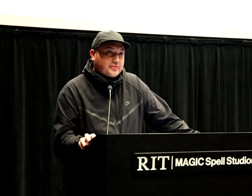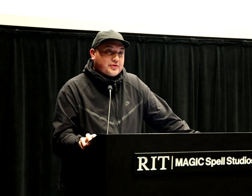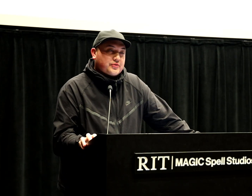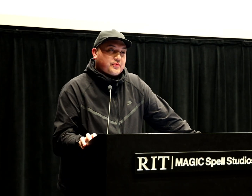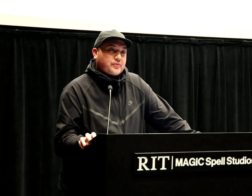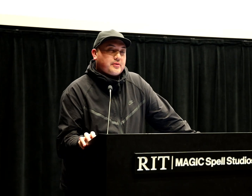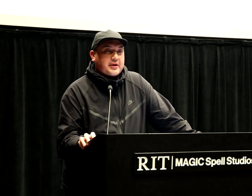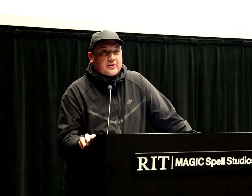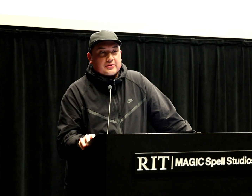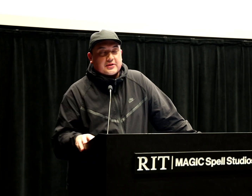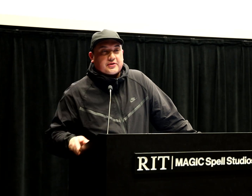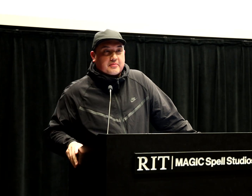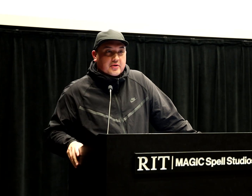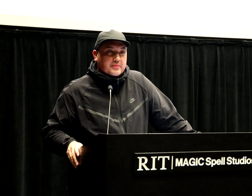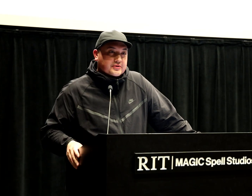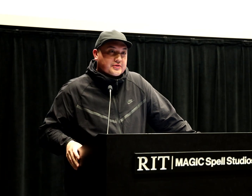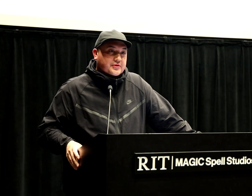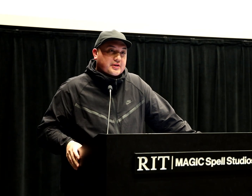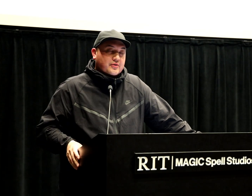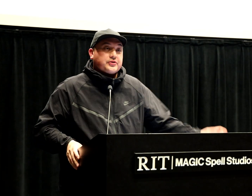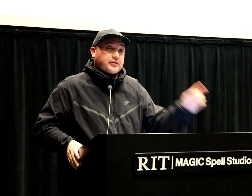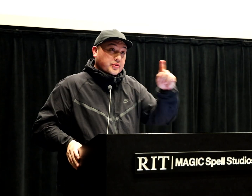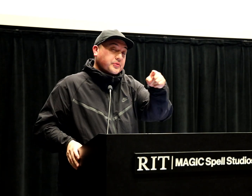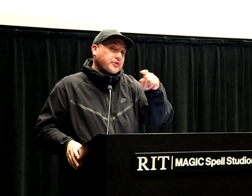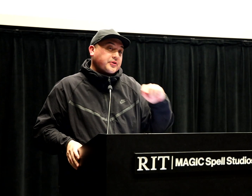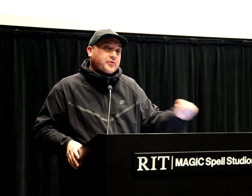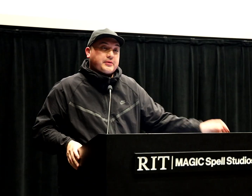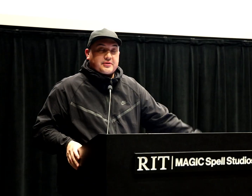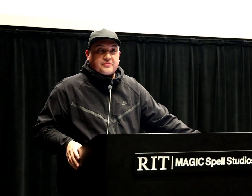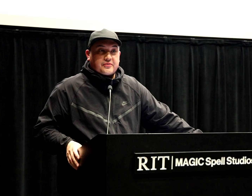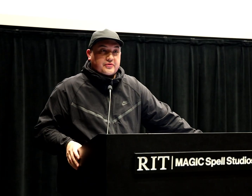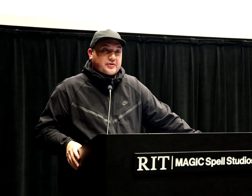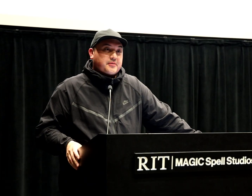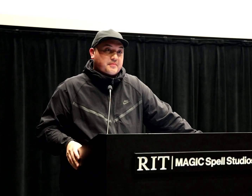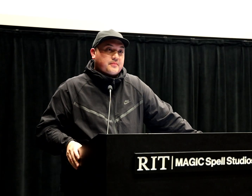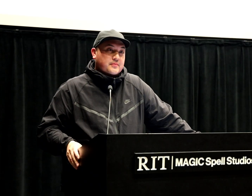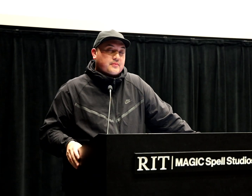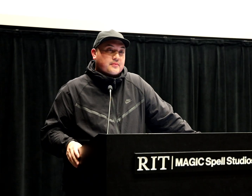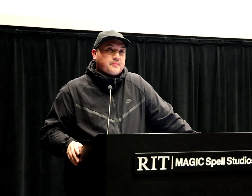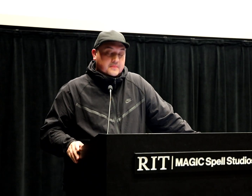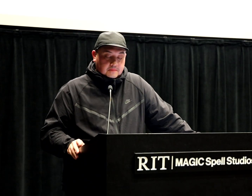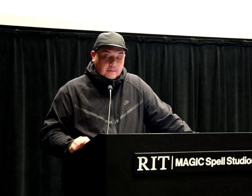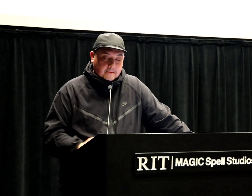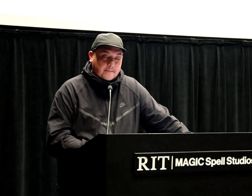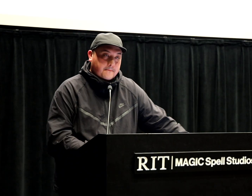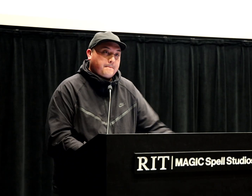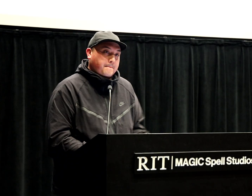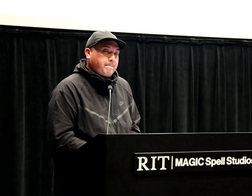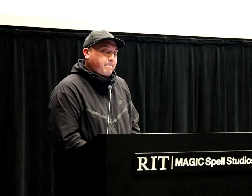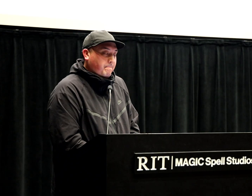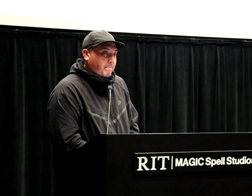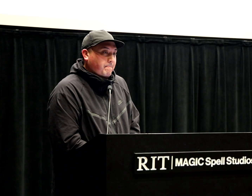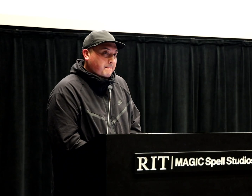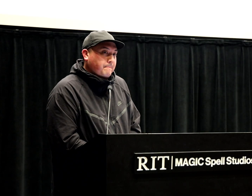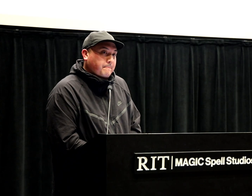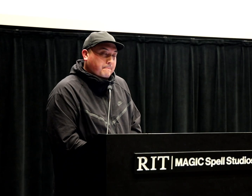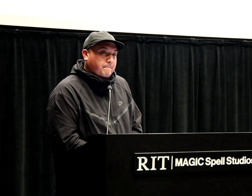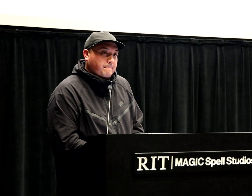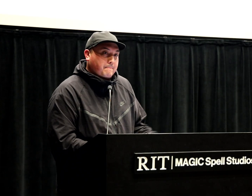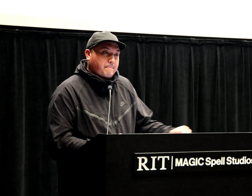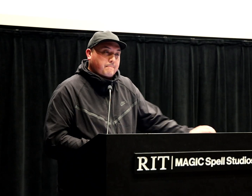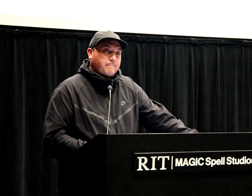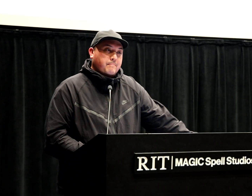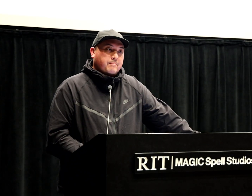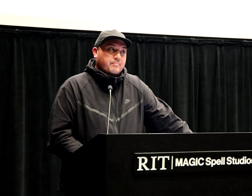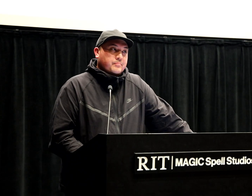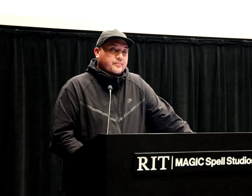The question was, what are my thoughts on starting my own business, right? Or so you starting your business for the first time? Yeah. Just like any advice, or like what was like kind of like the